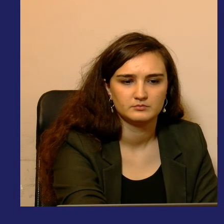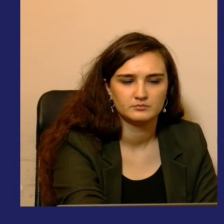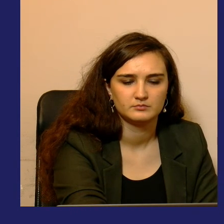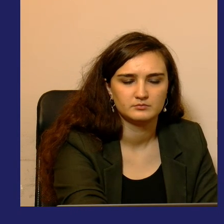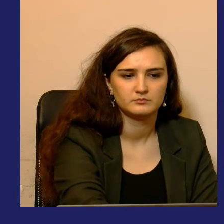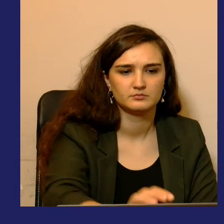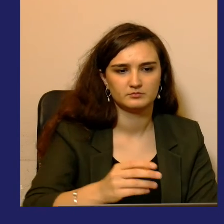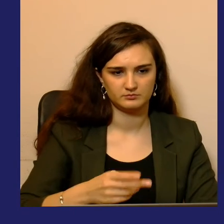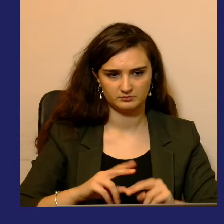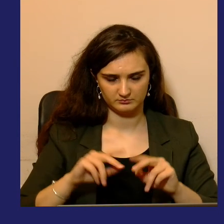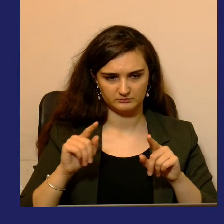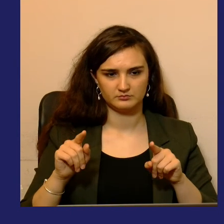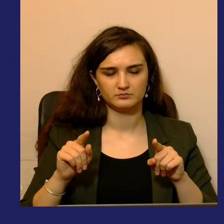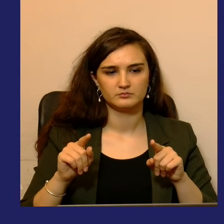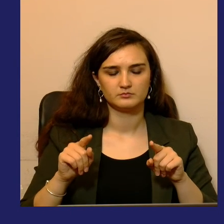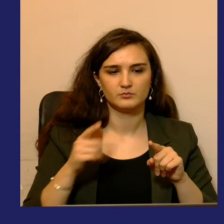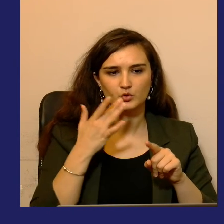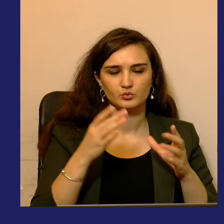as Vahushti mentioned,